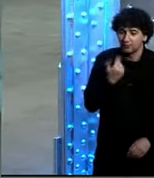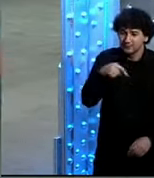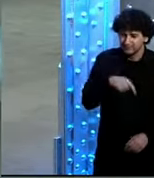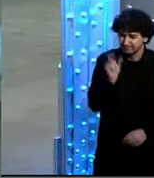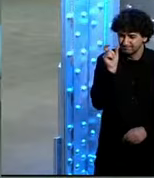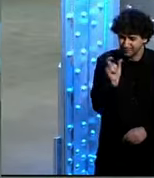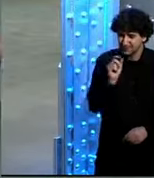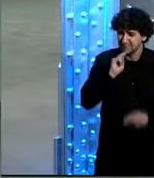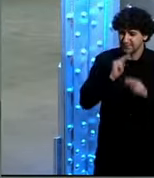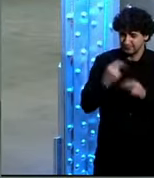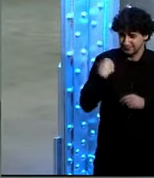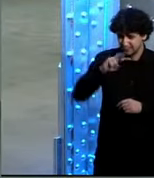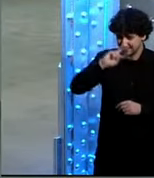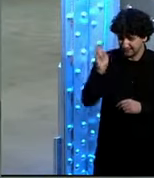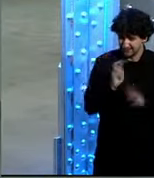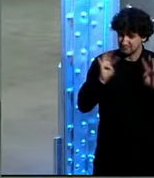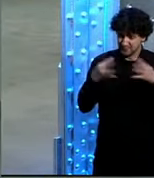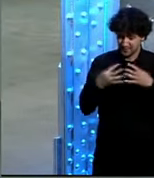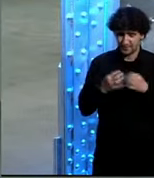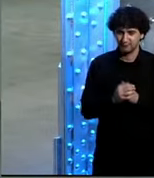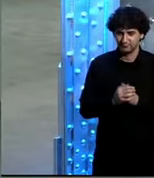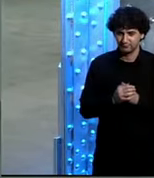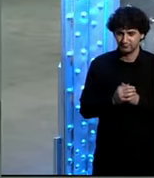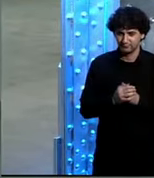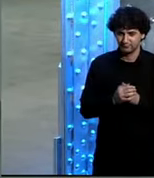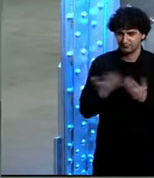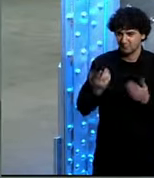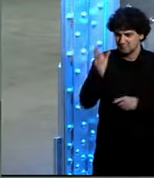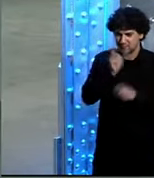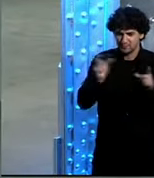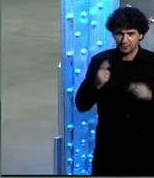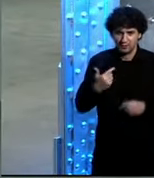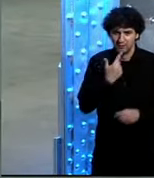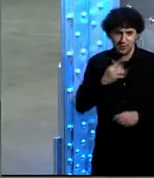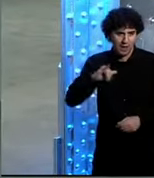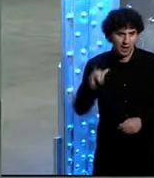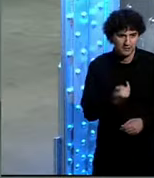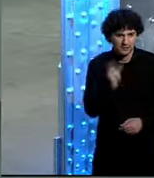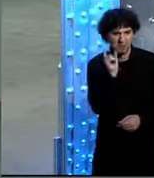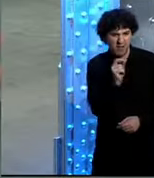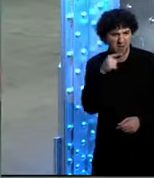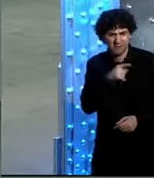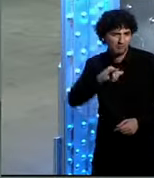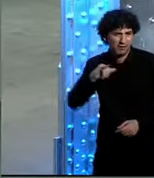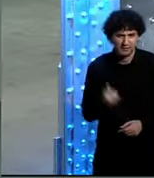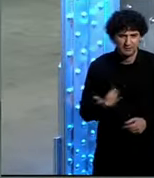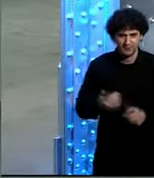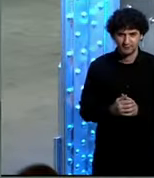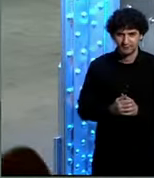discussing on how the transmedia will develop in the future.